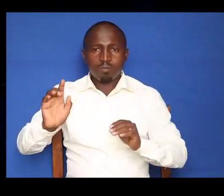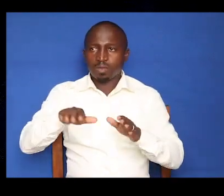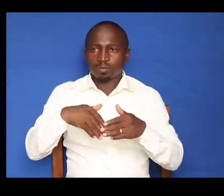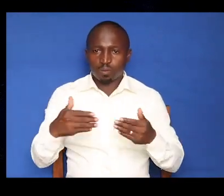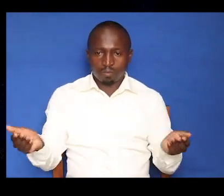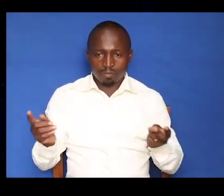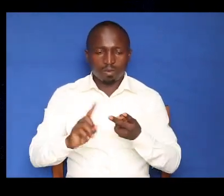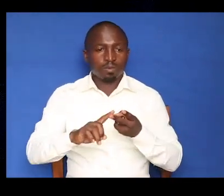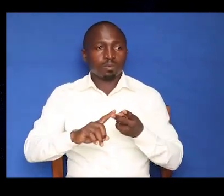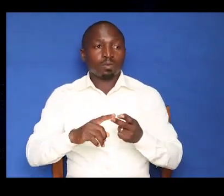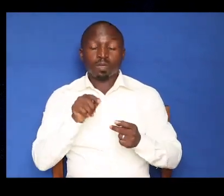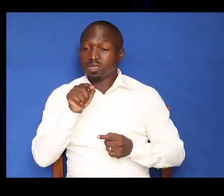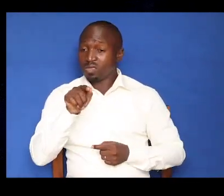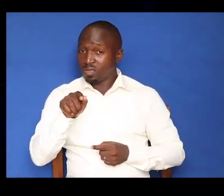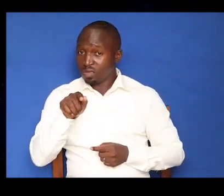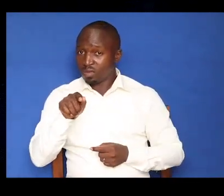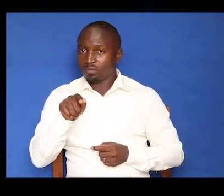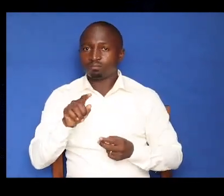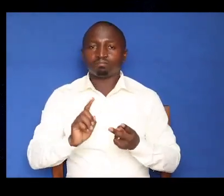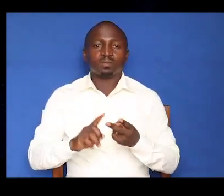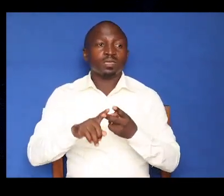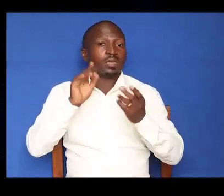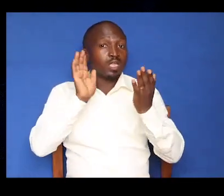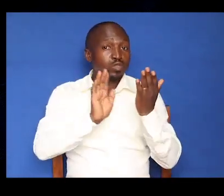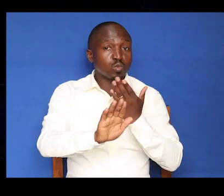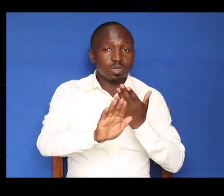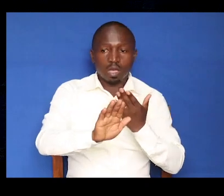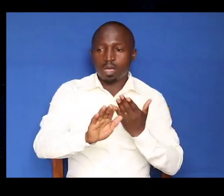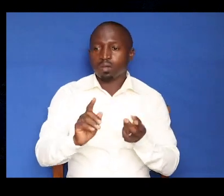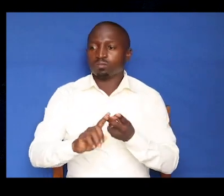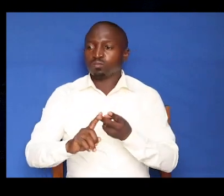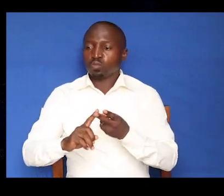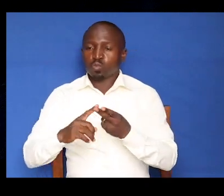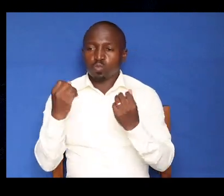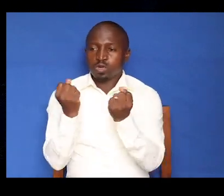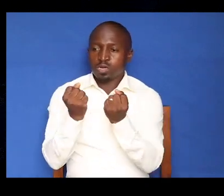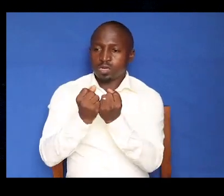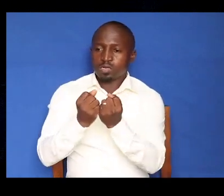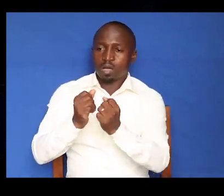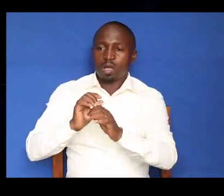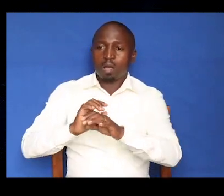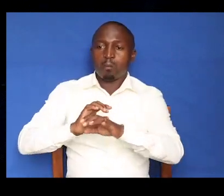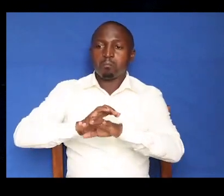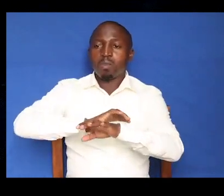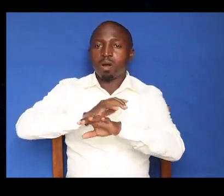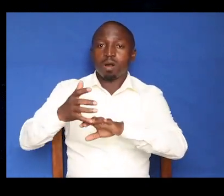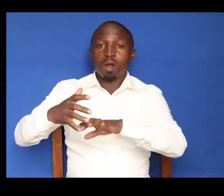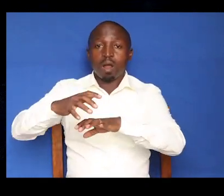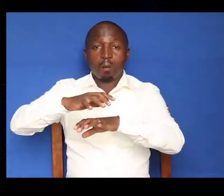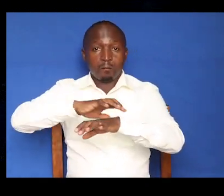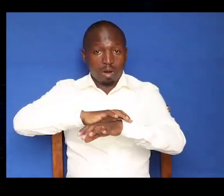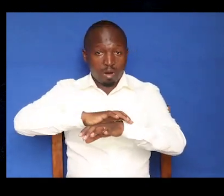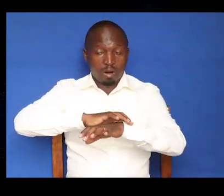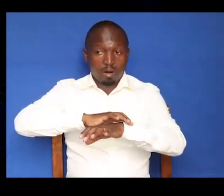waves and tides, of which would hinder the accumulations of skeletons